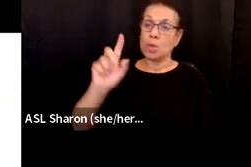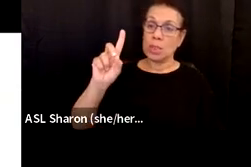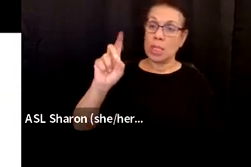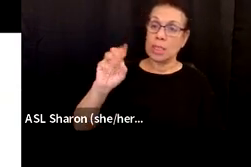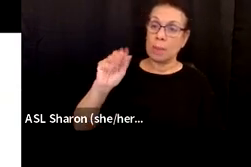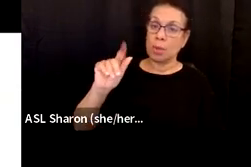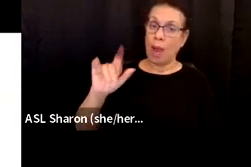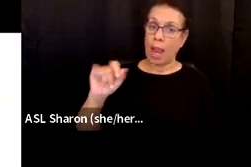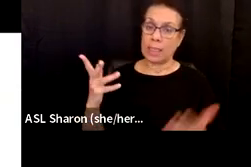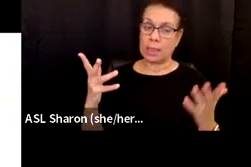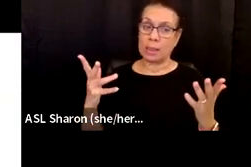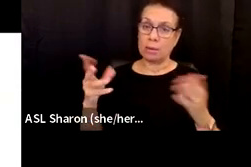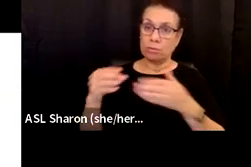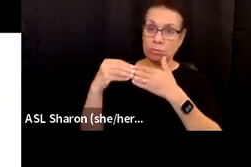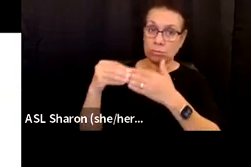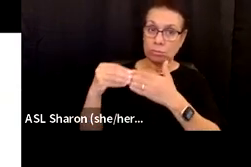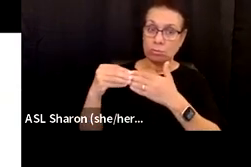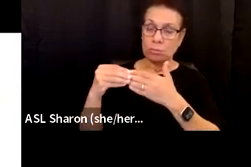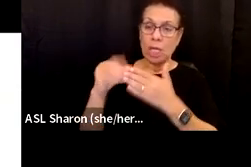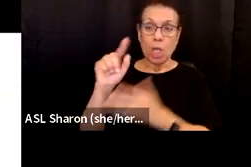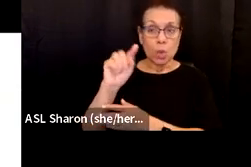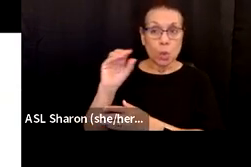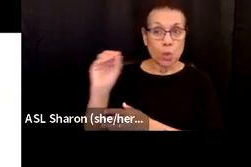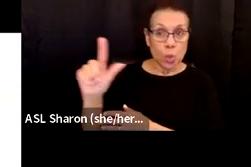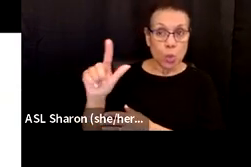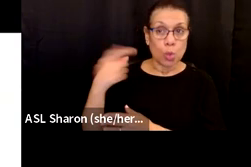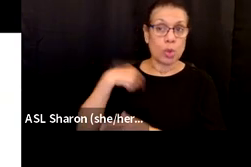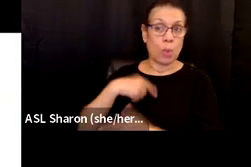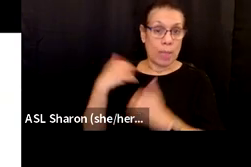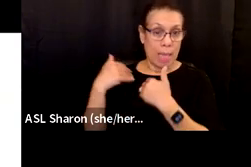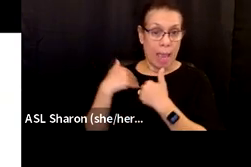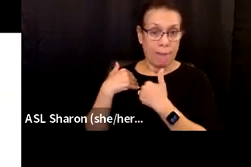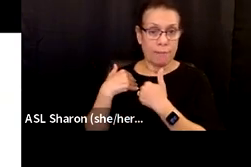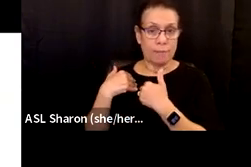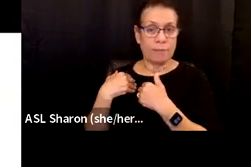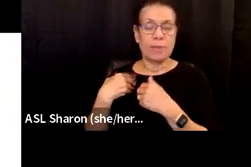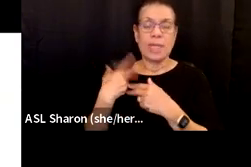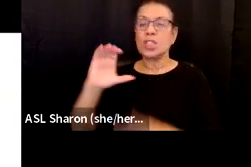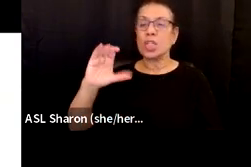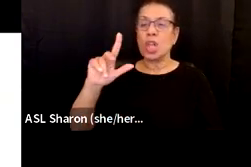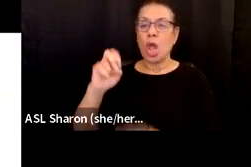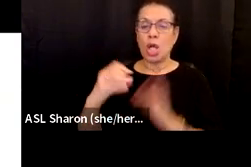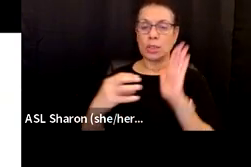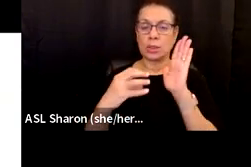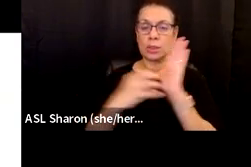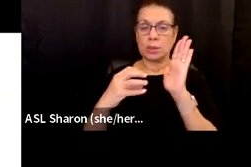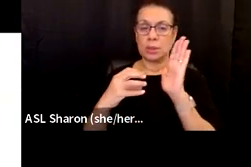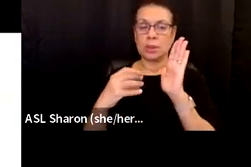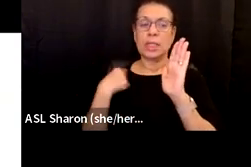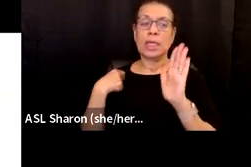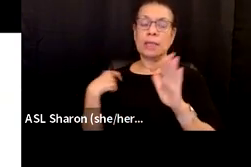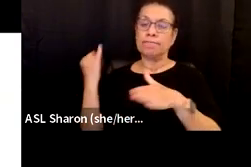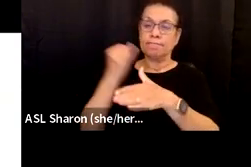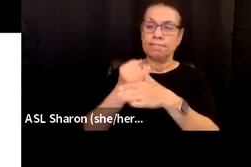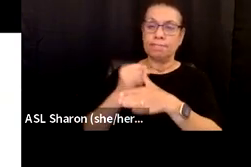and that tool that's available to the superintendent is a clause in the contract called intervention teams